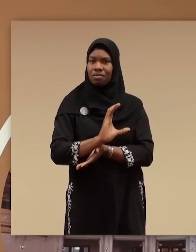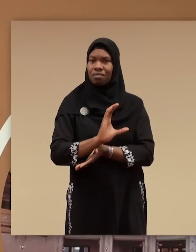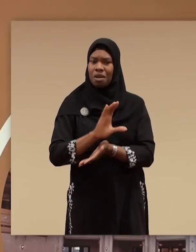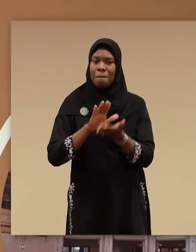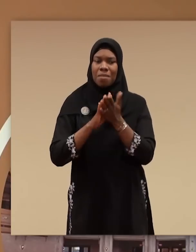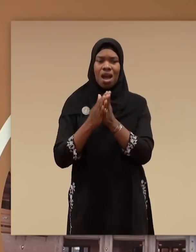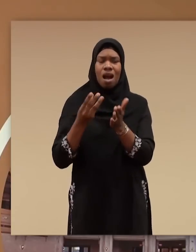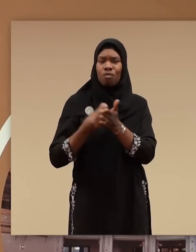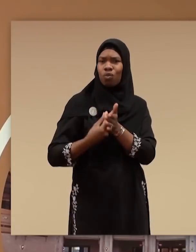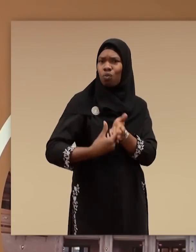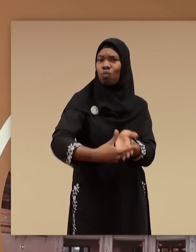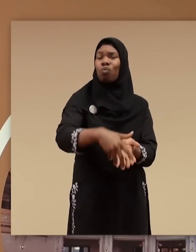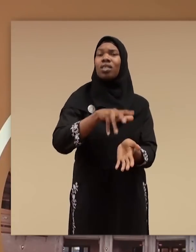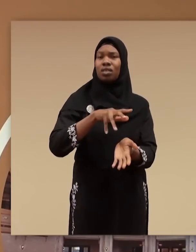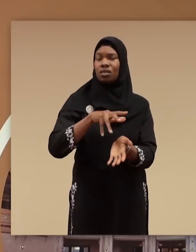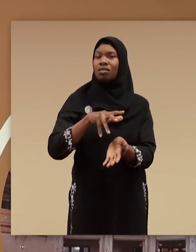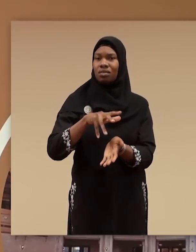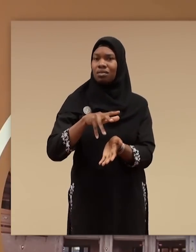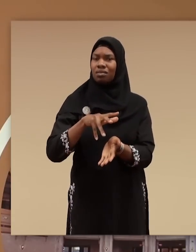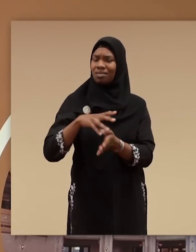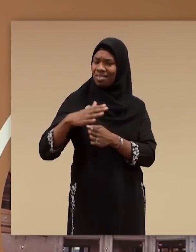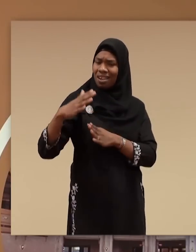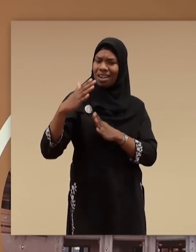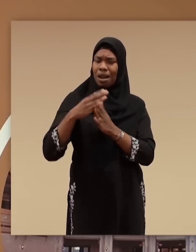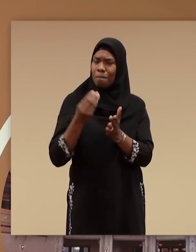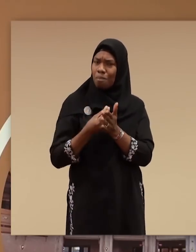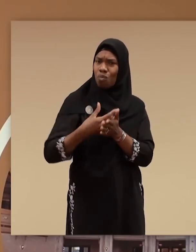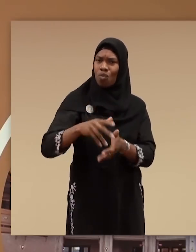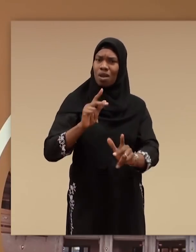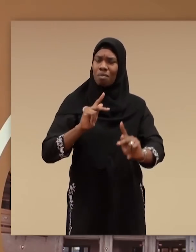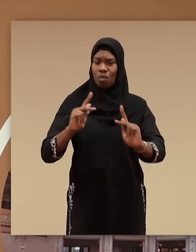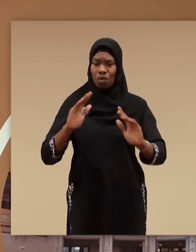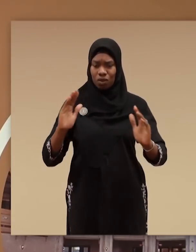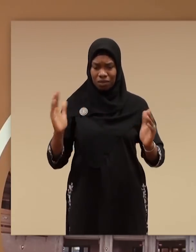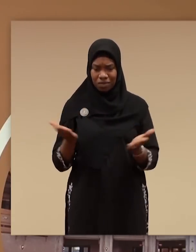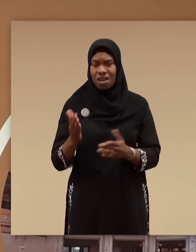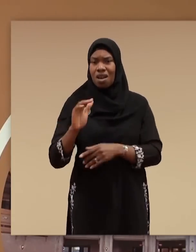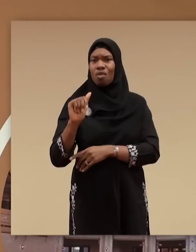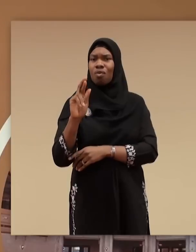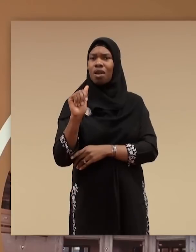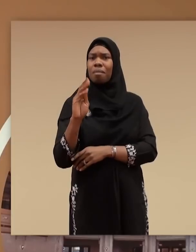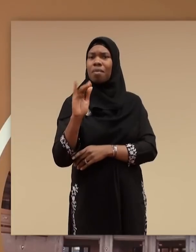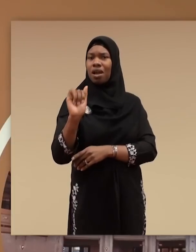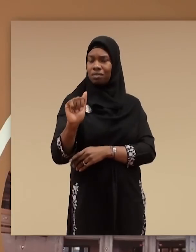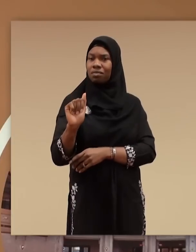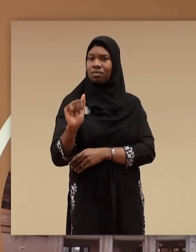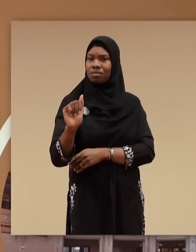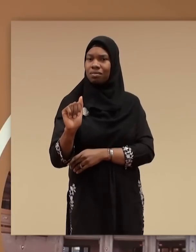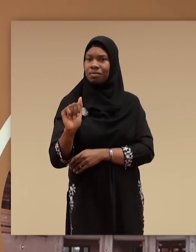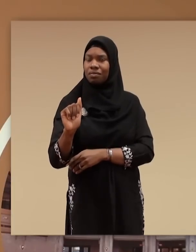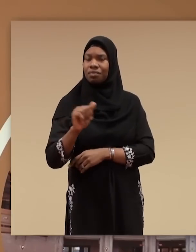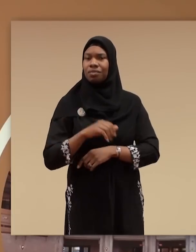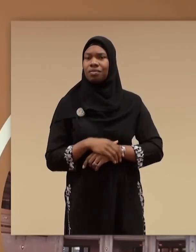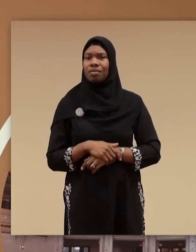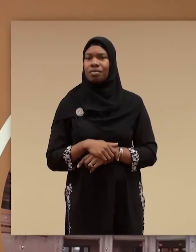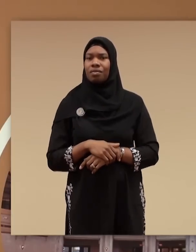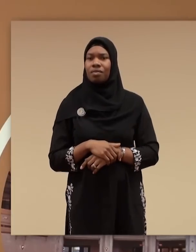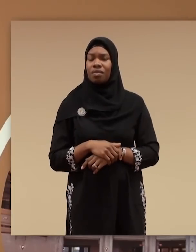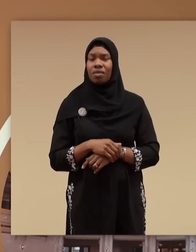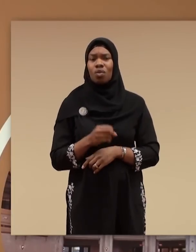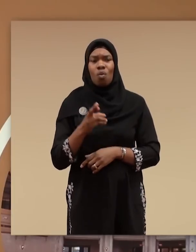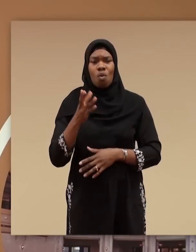And if you brought this Islam to become the best among us and to become the